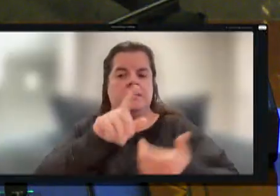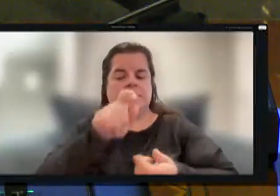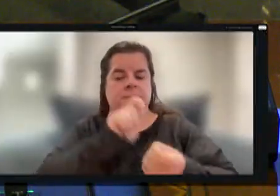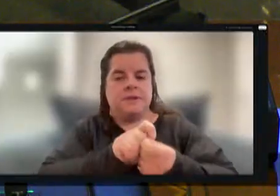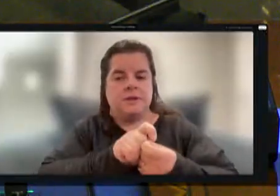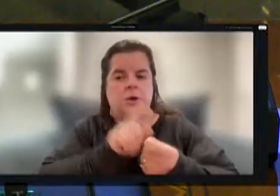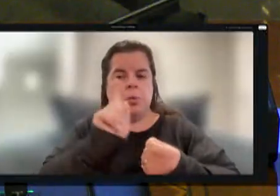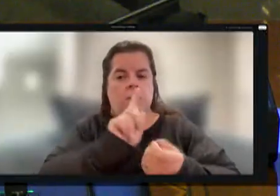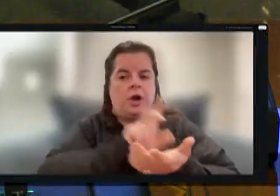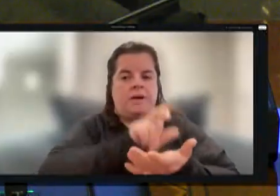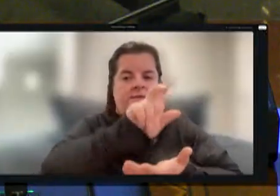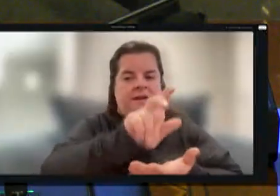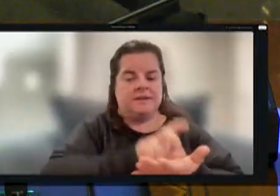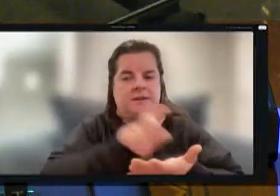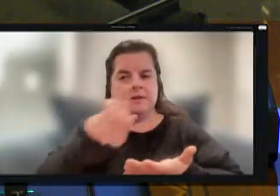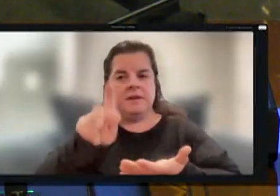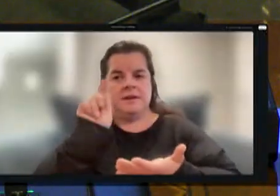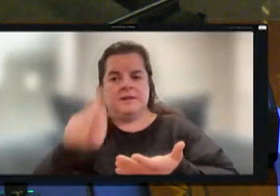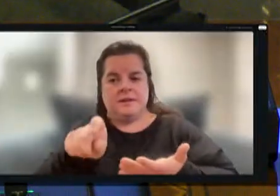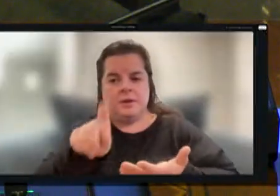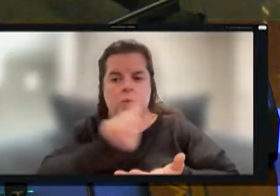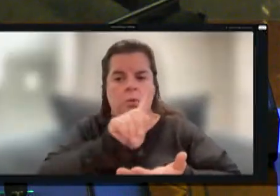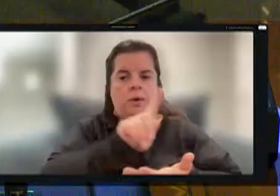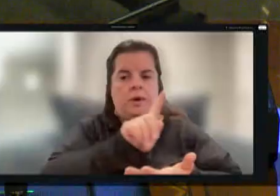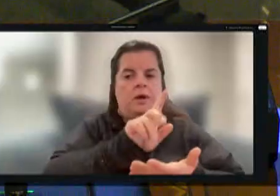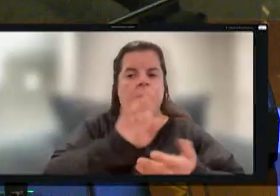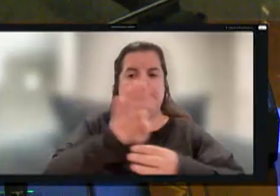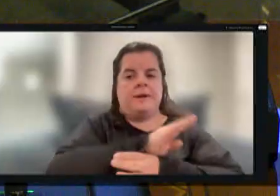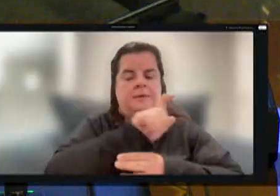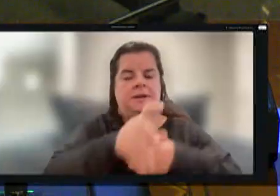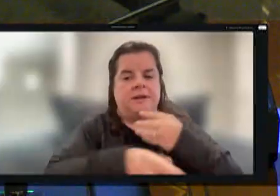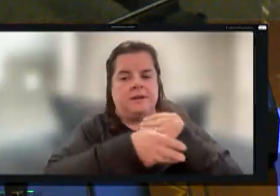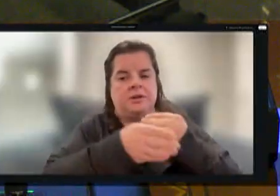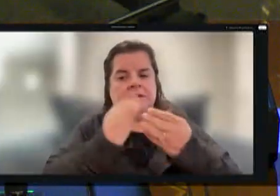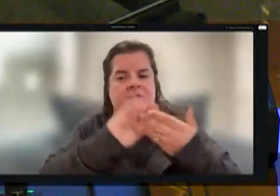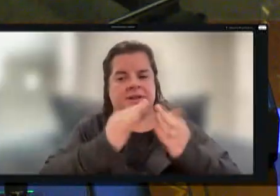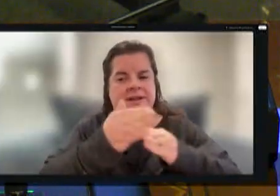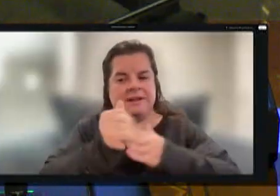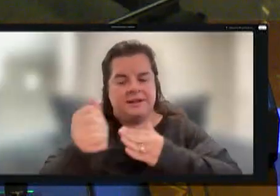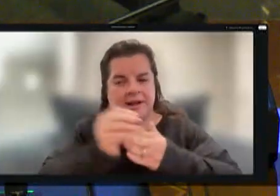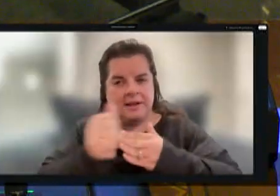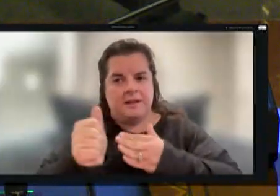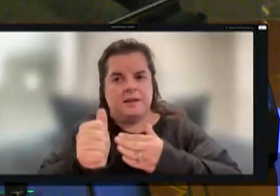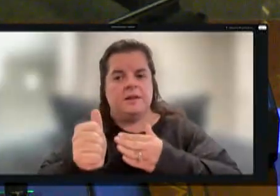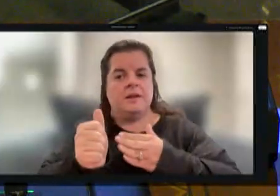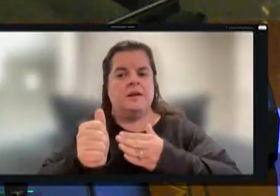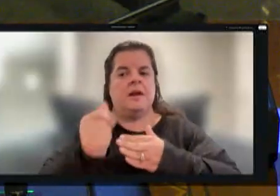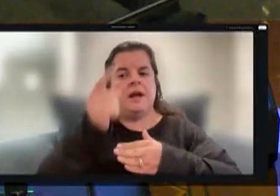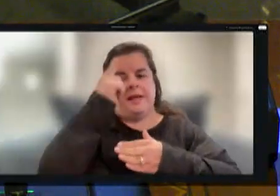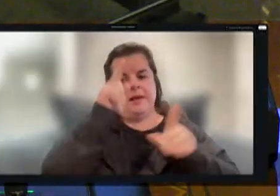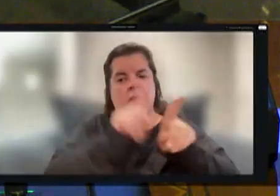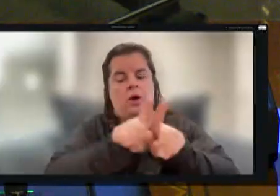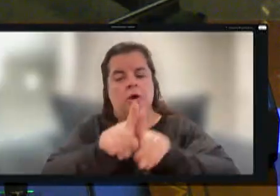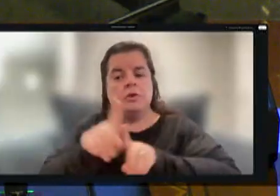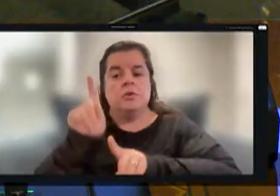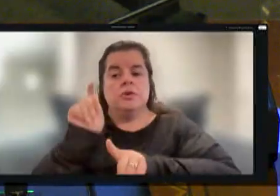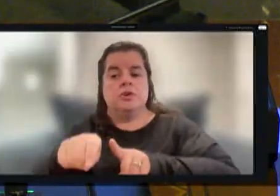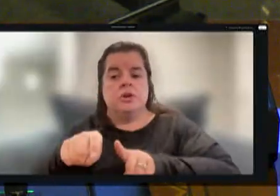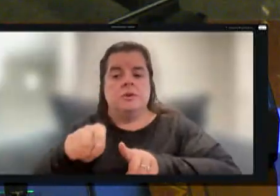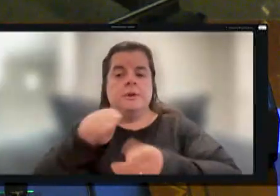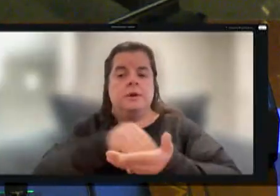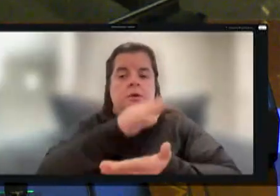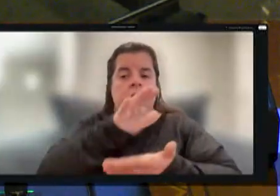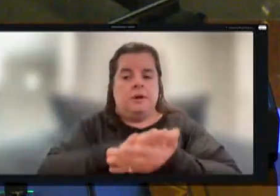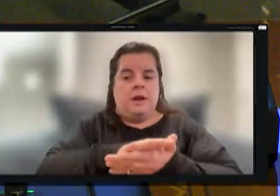investment is needed, Yeah. where the businesses that need additional city dollars go, which I think also should be codified in code. Right.